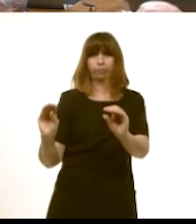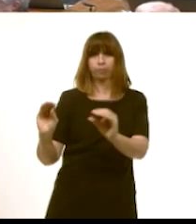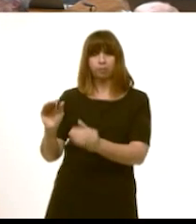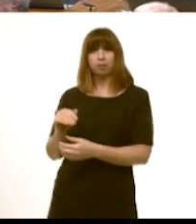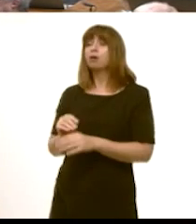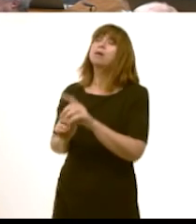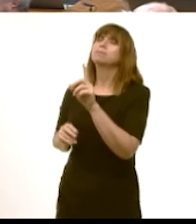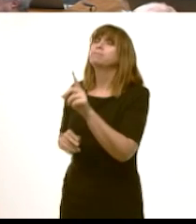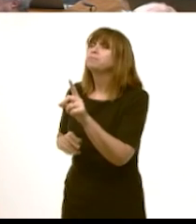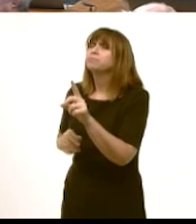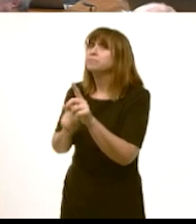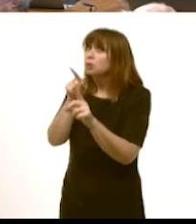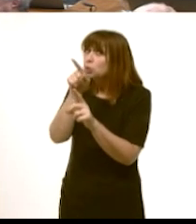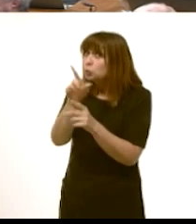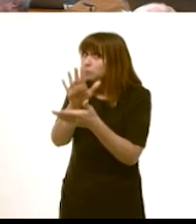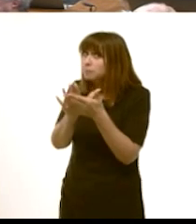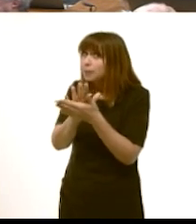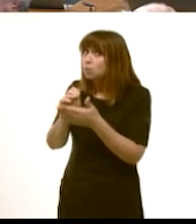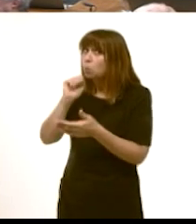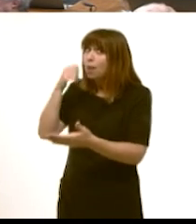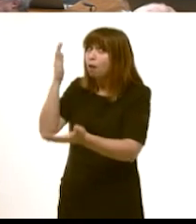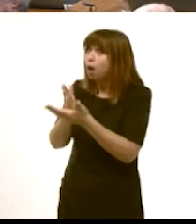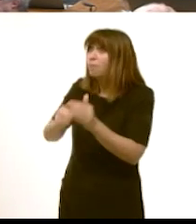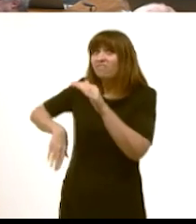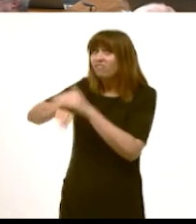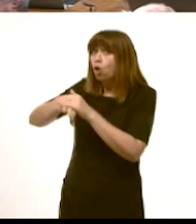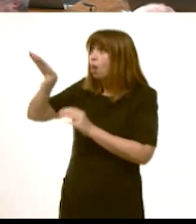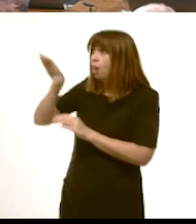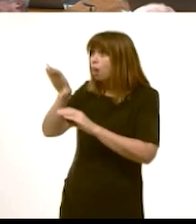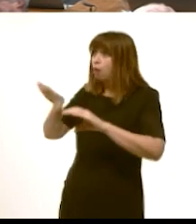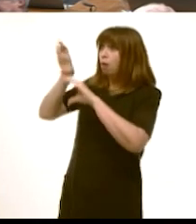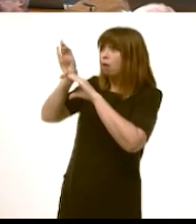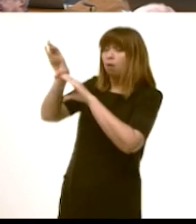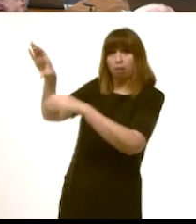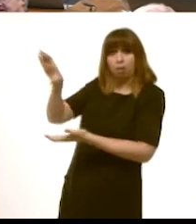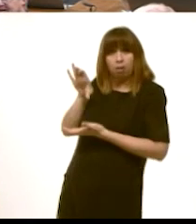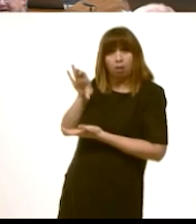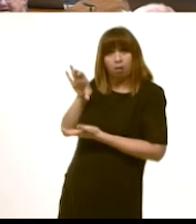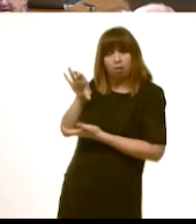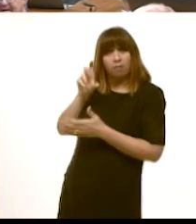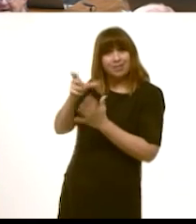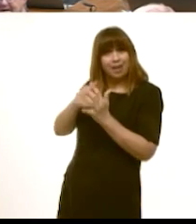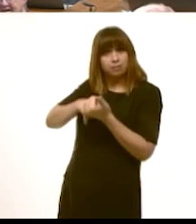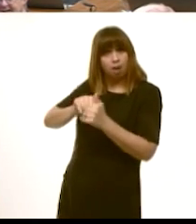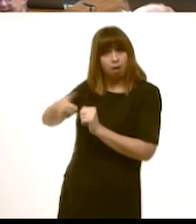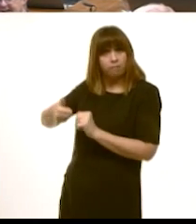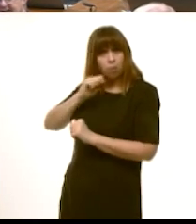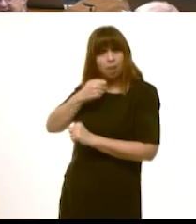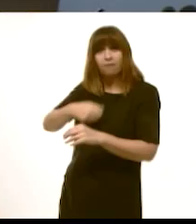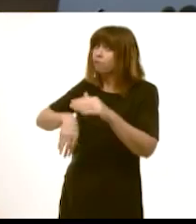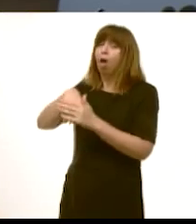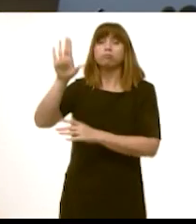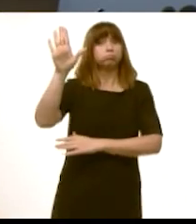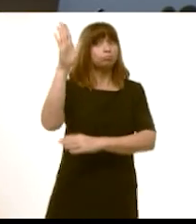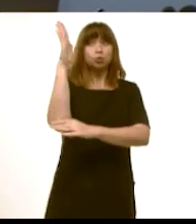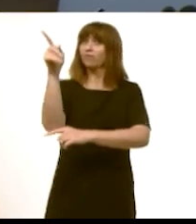he saying to us today that there will be a full consequential to Wales as a result of the CSR? Right, he's on the record. He